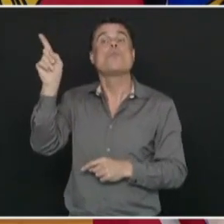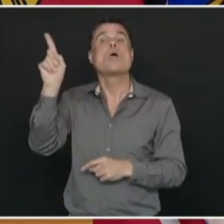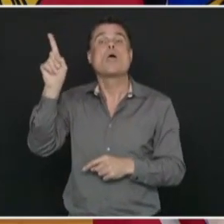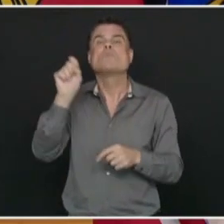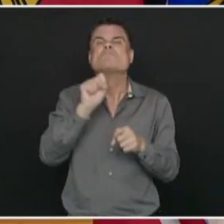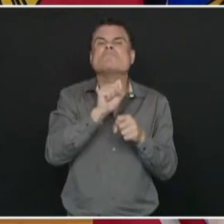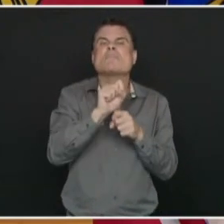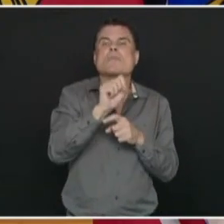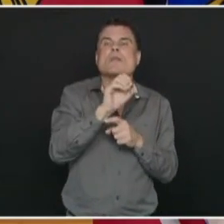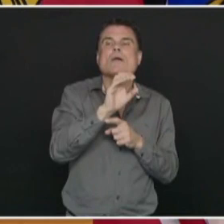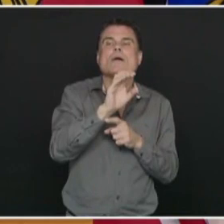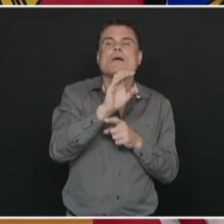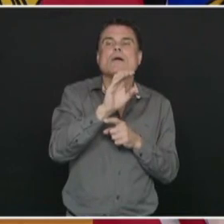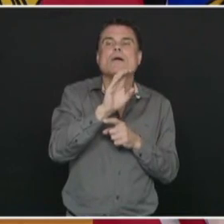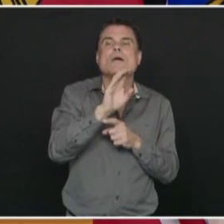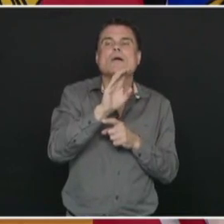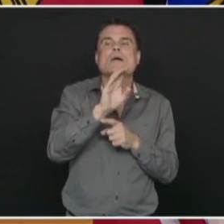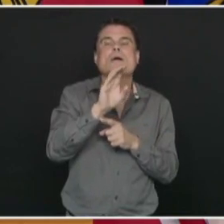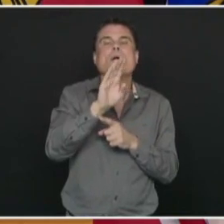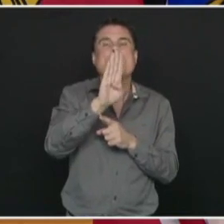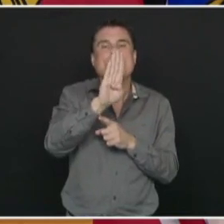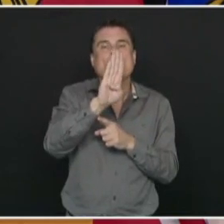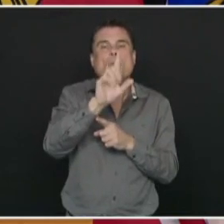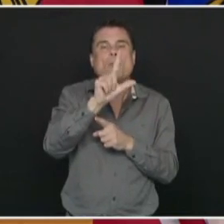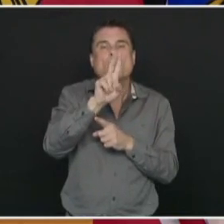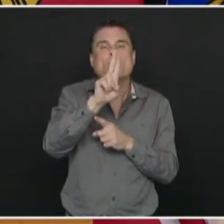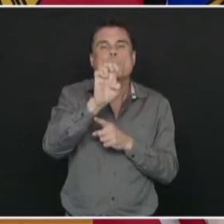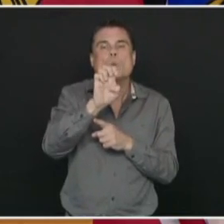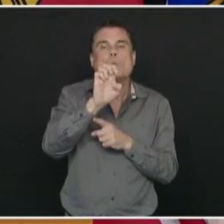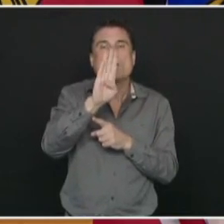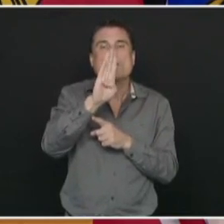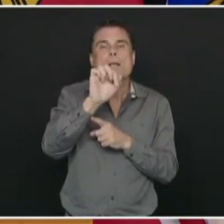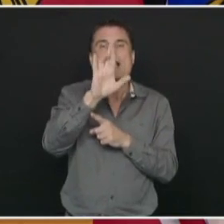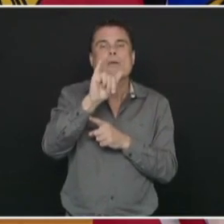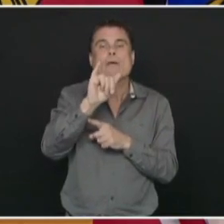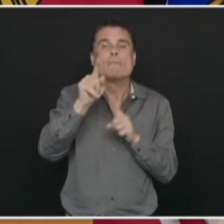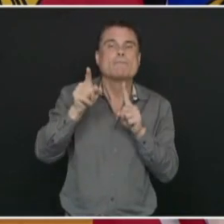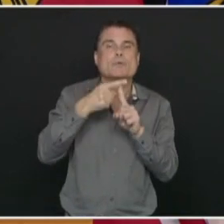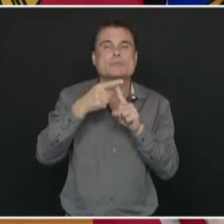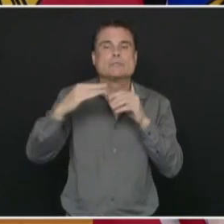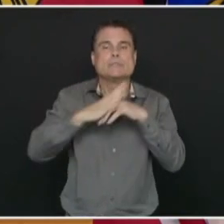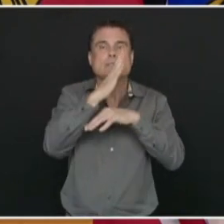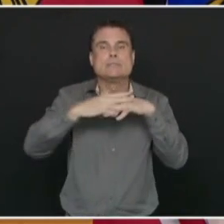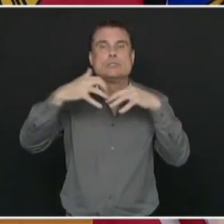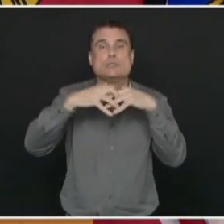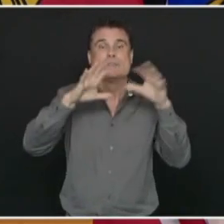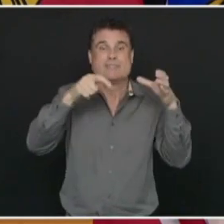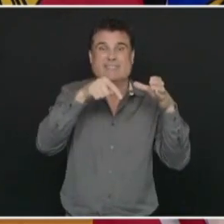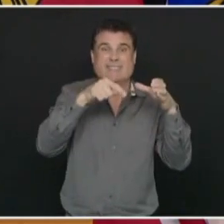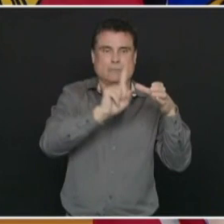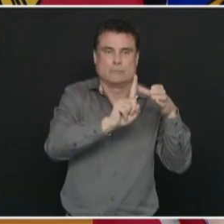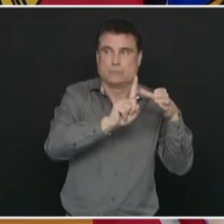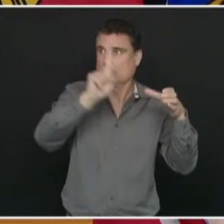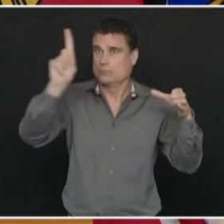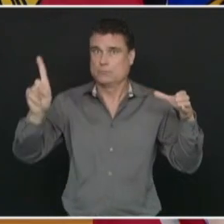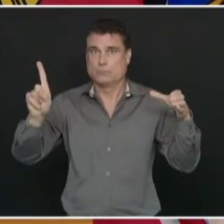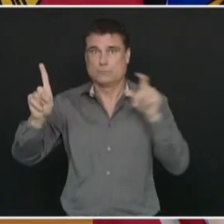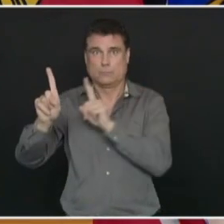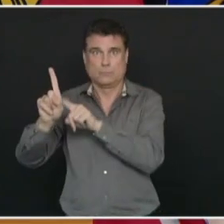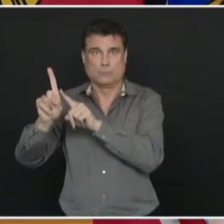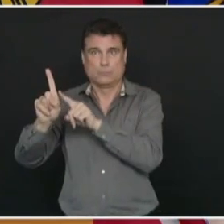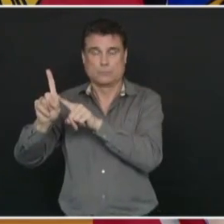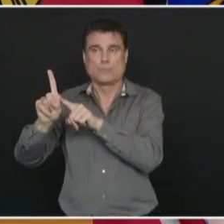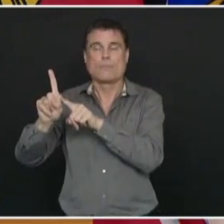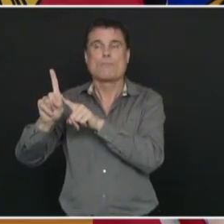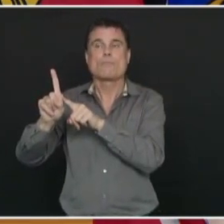Northern Health is very involved in ensuring that all of the long-term care homes in the north have the appropriate protocols